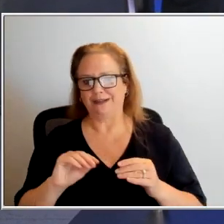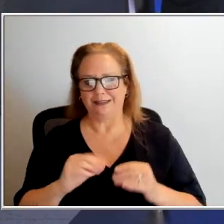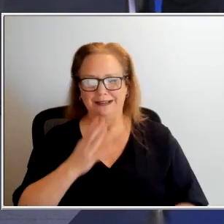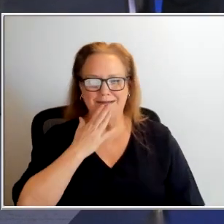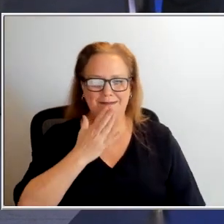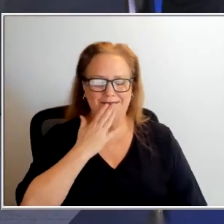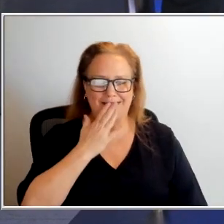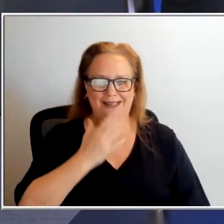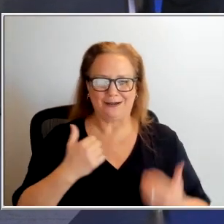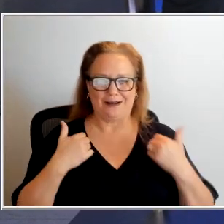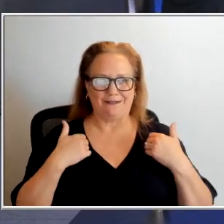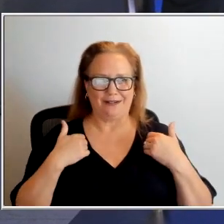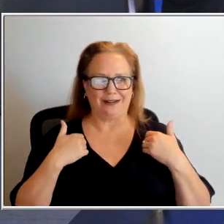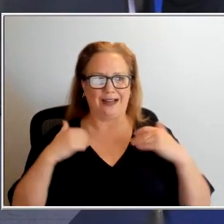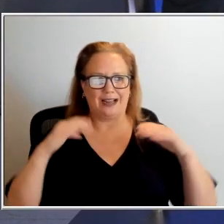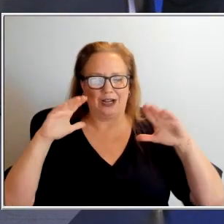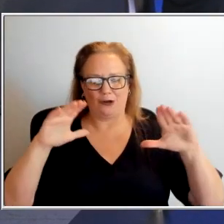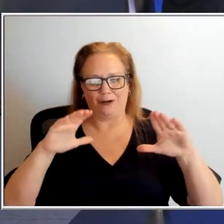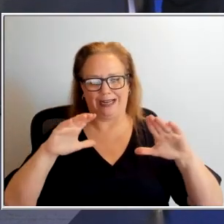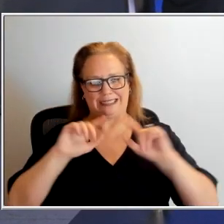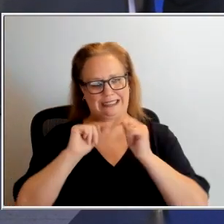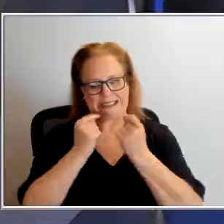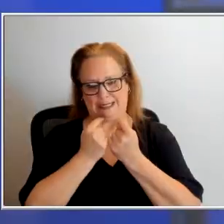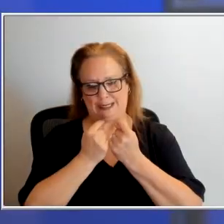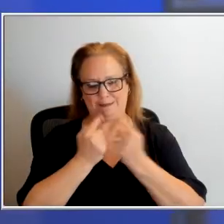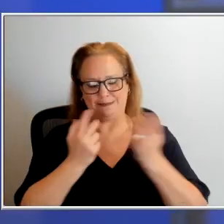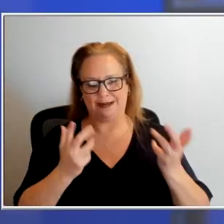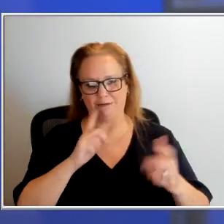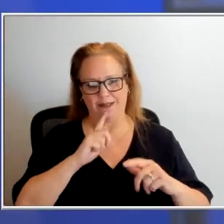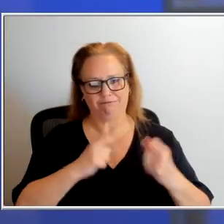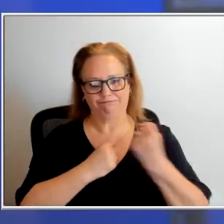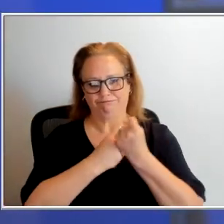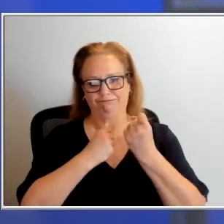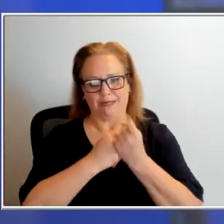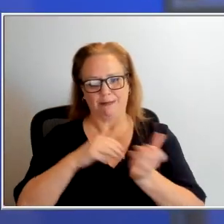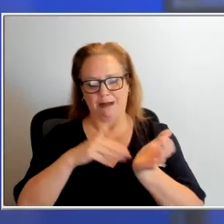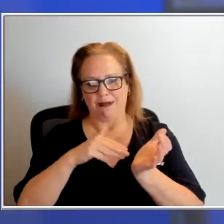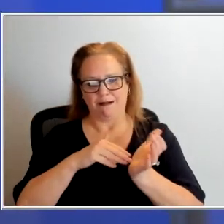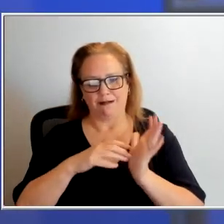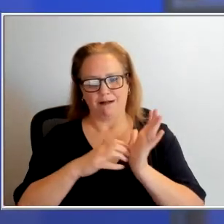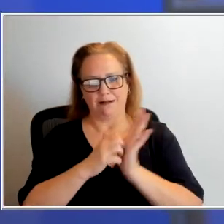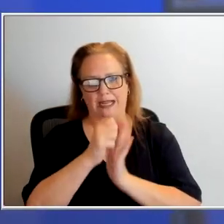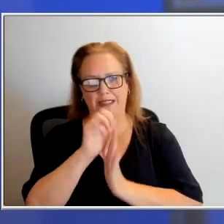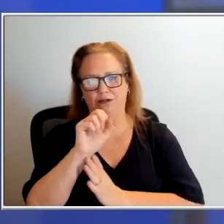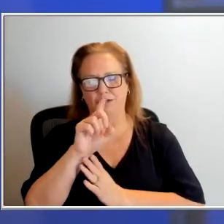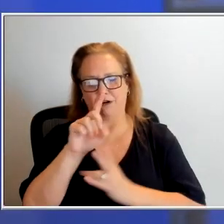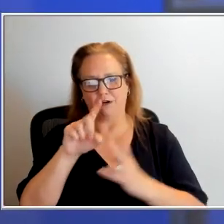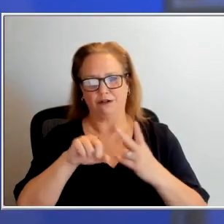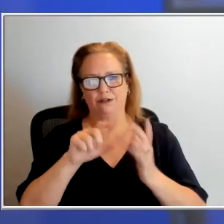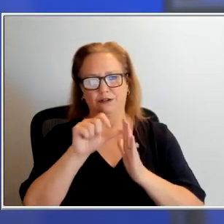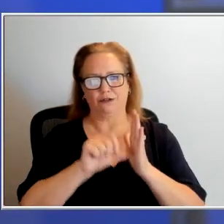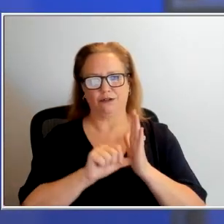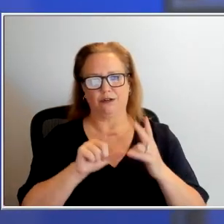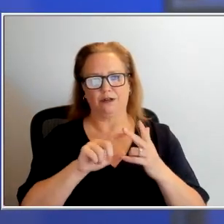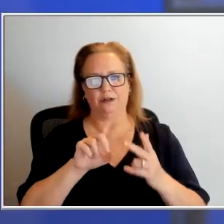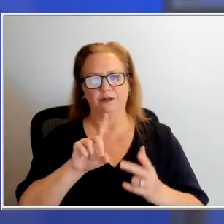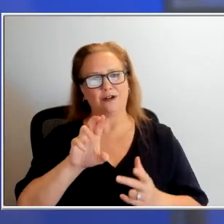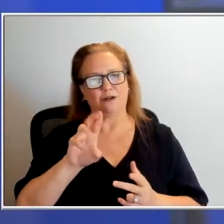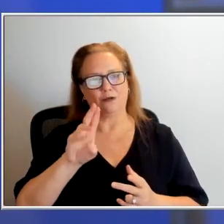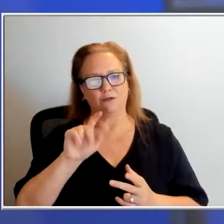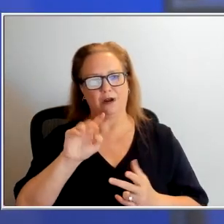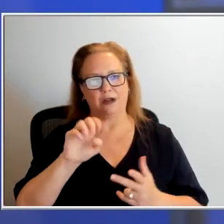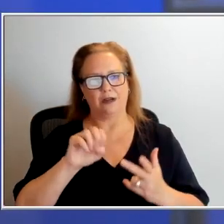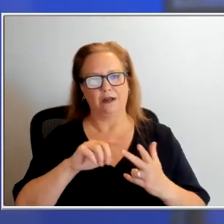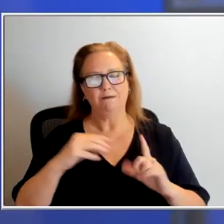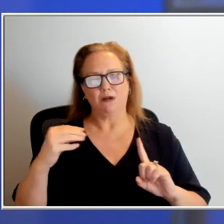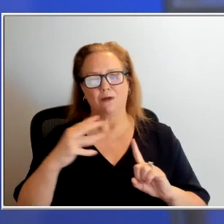had a great care team. I can't say enough about my medical oncologist, my surgeon, and of course Dr. White, my radiation